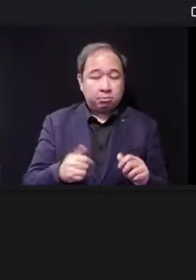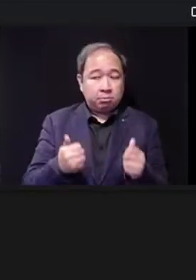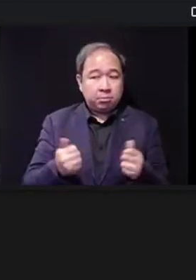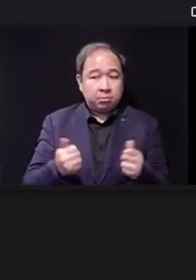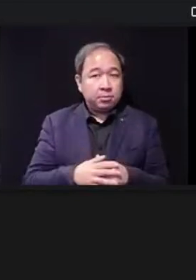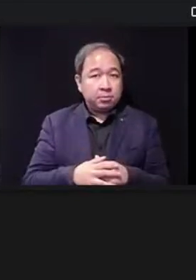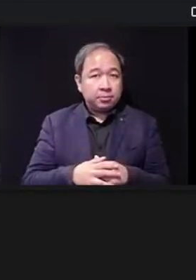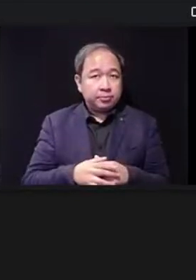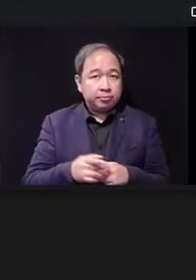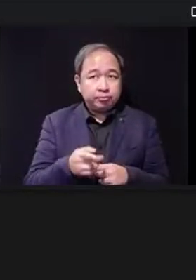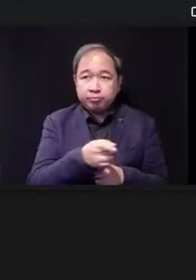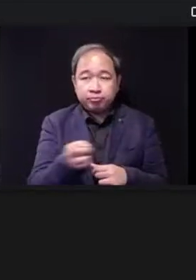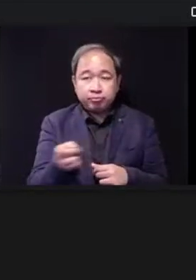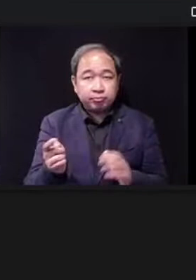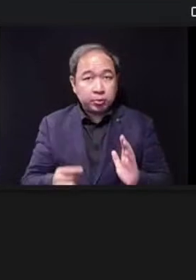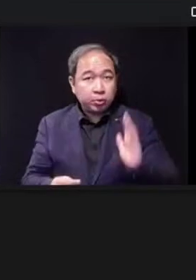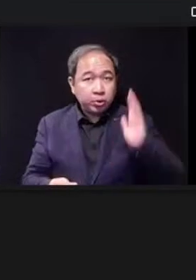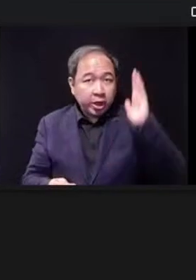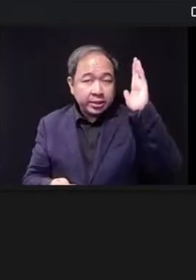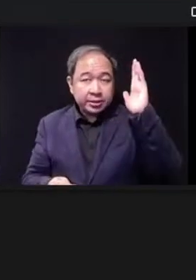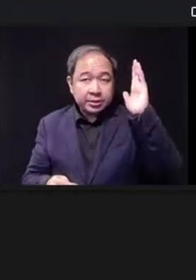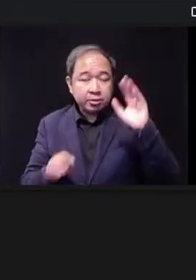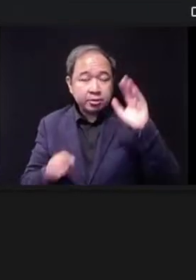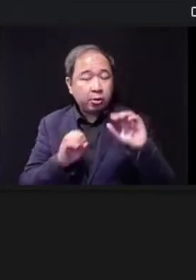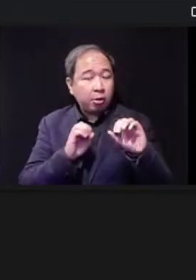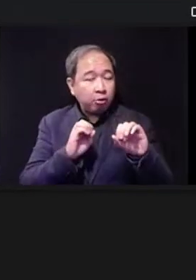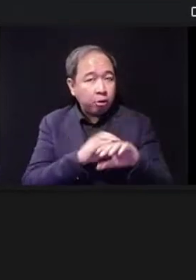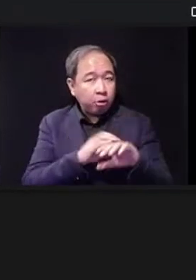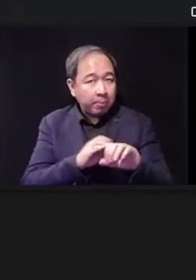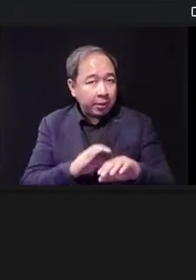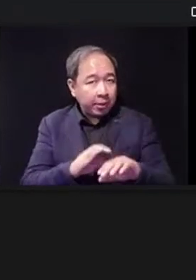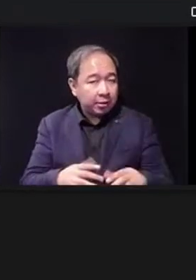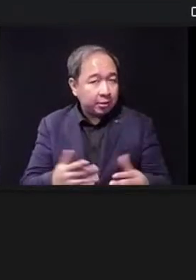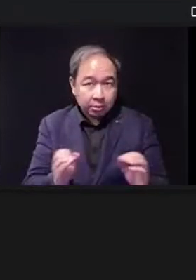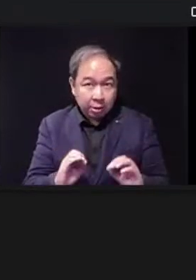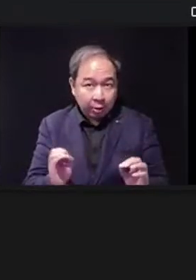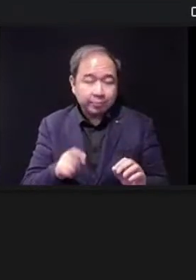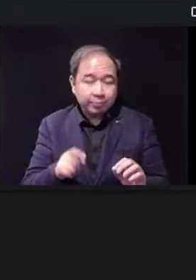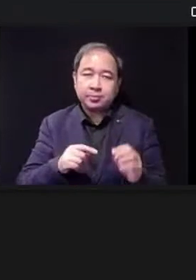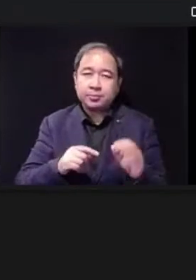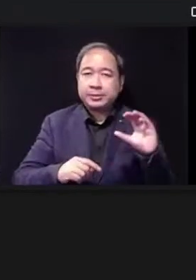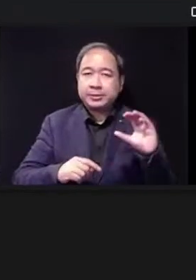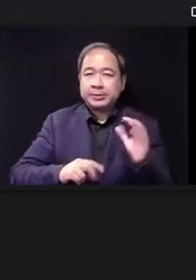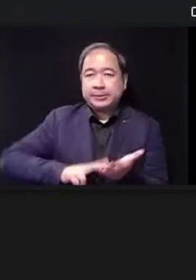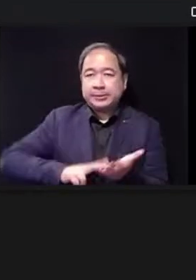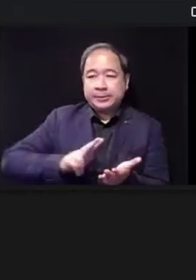I see no flag raised, no comments. C is adopted.